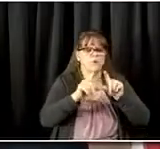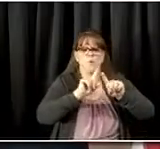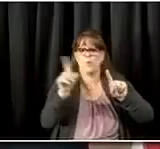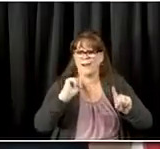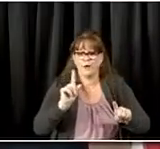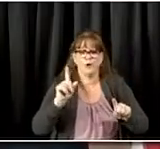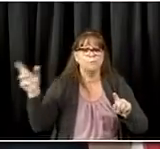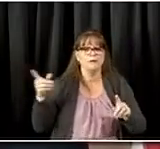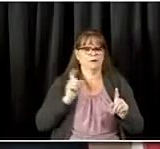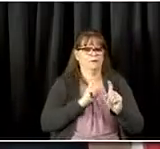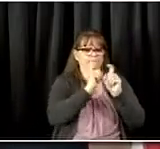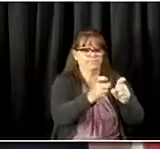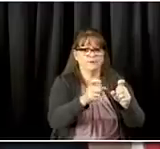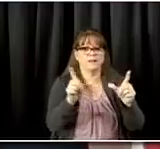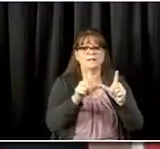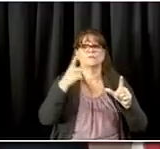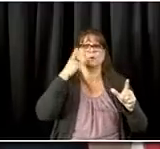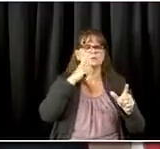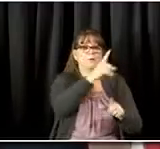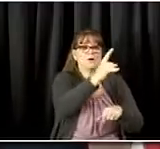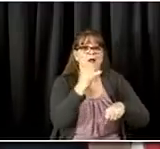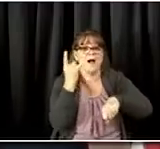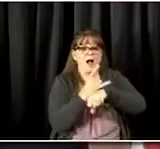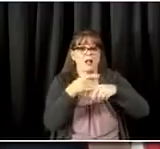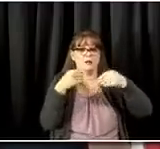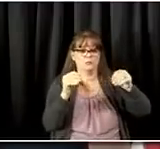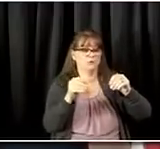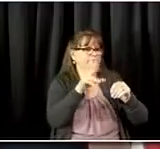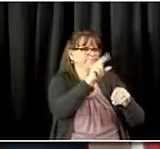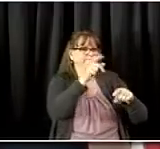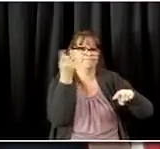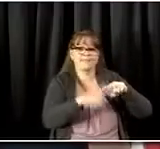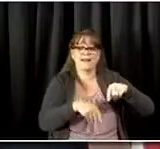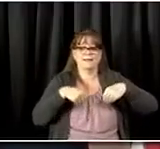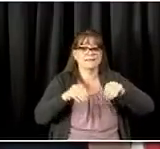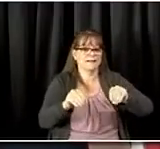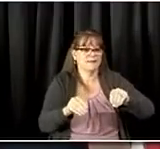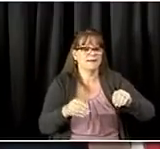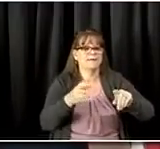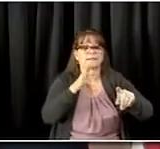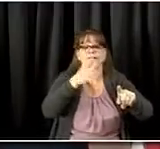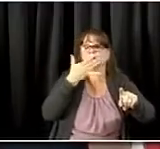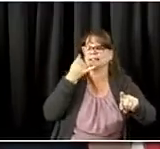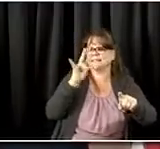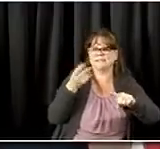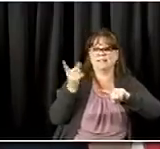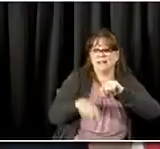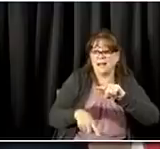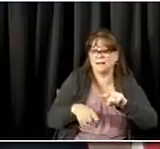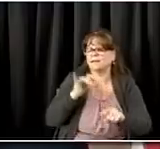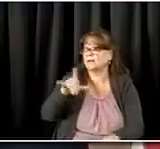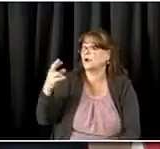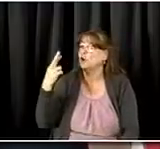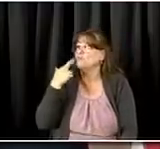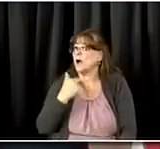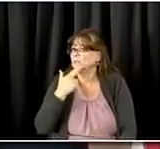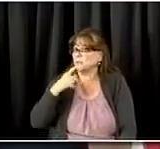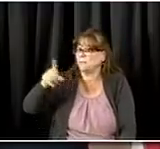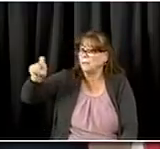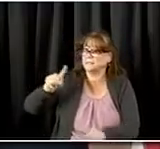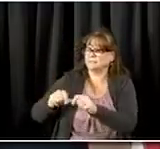17-year-olds. And also all the relevant health orders need to be followed. Restaurants can't have salmonella or hepatitis outbreaks without the